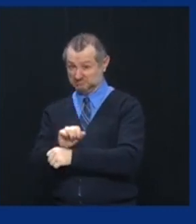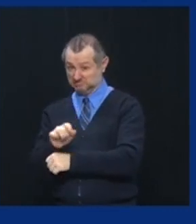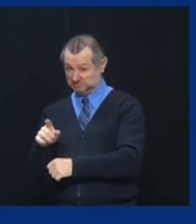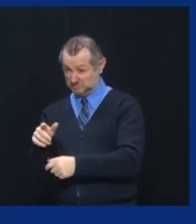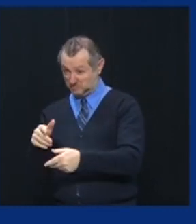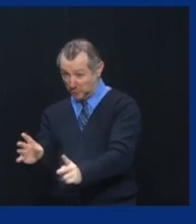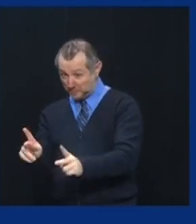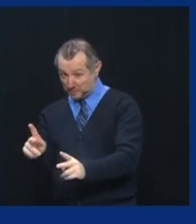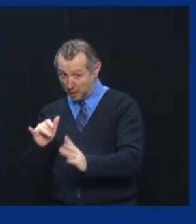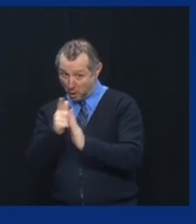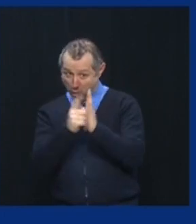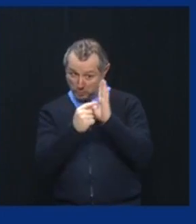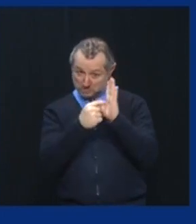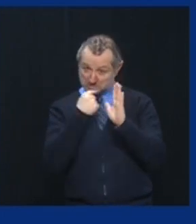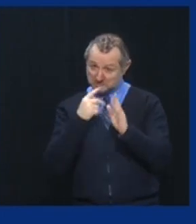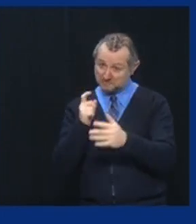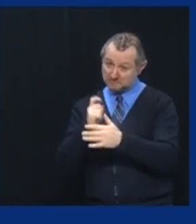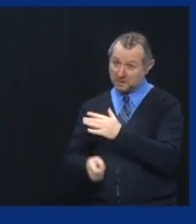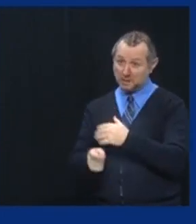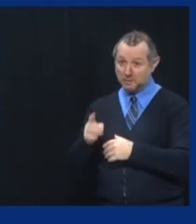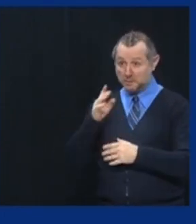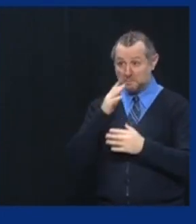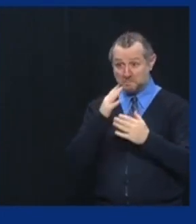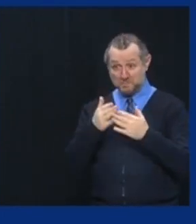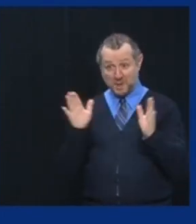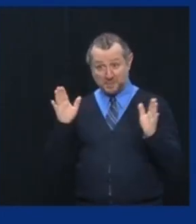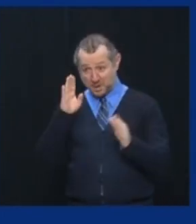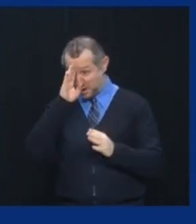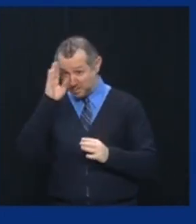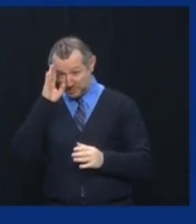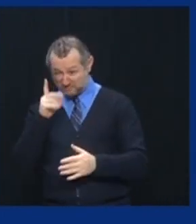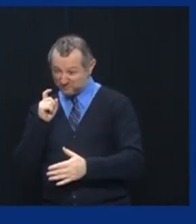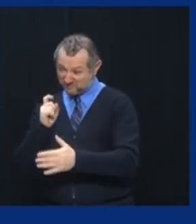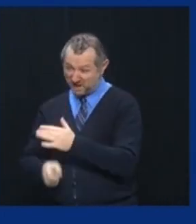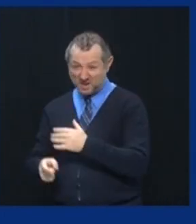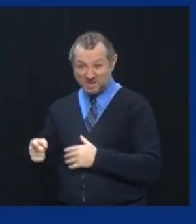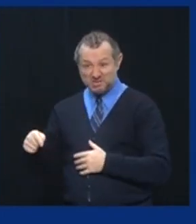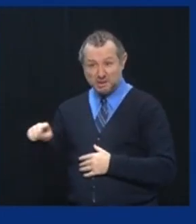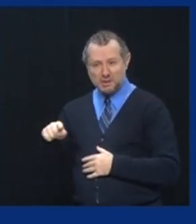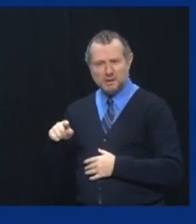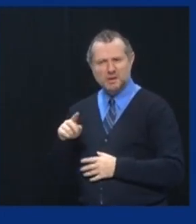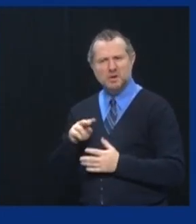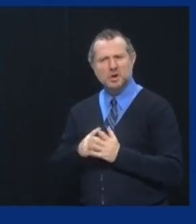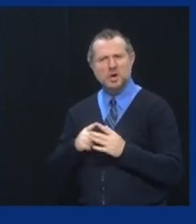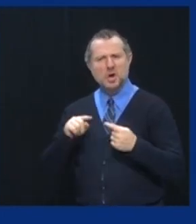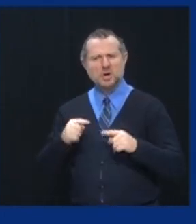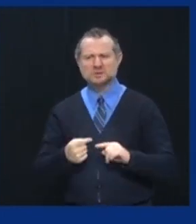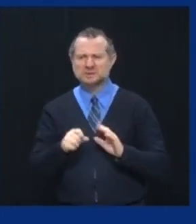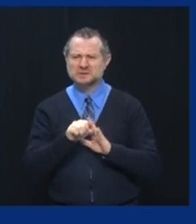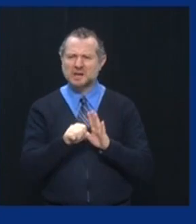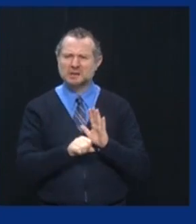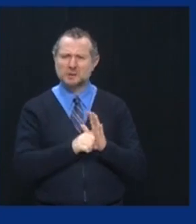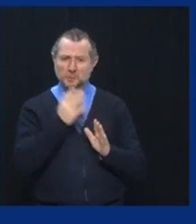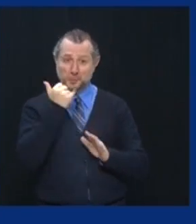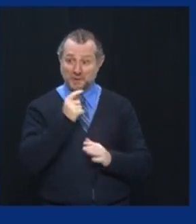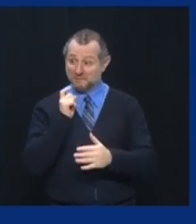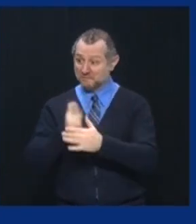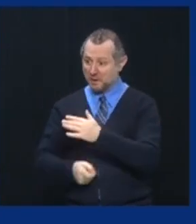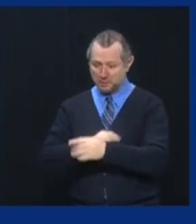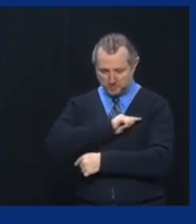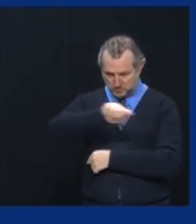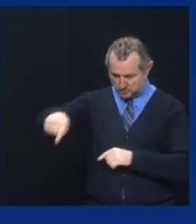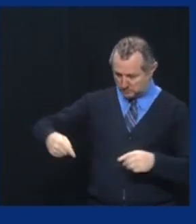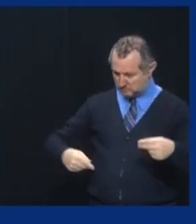as well? If you fine the public hospital systems, wouldn't that just hurt the state in terms of funding? Thank